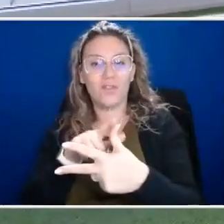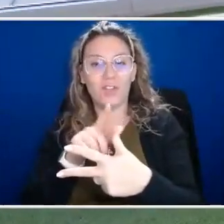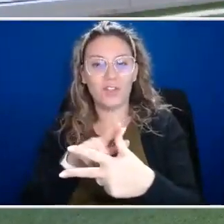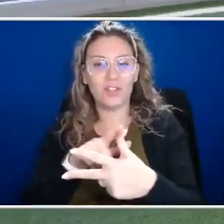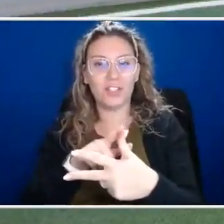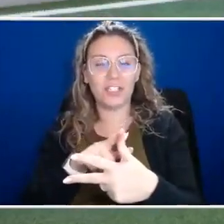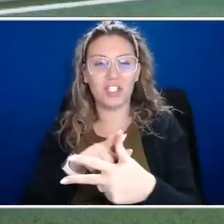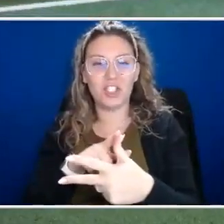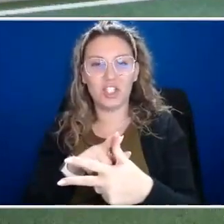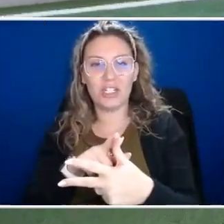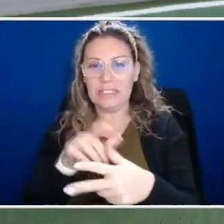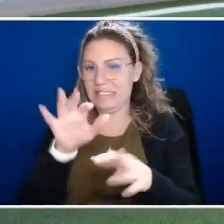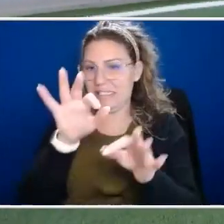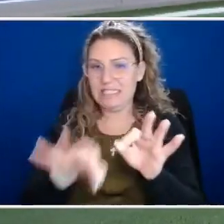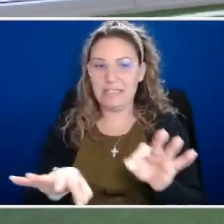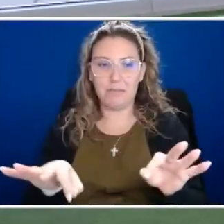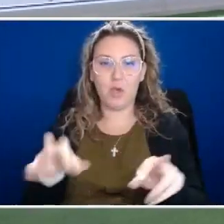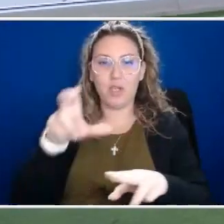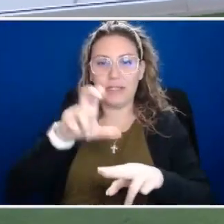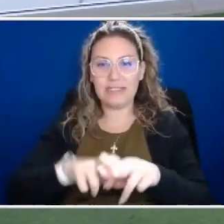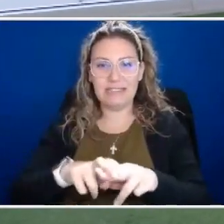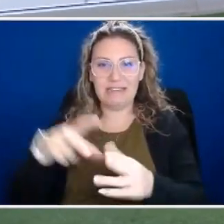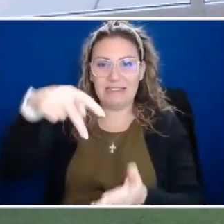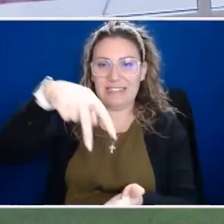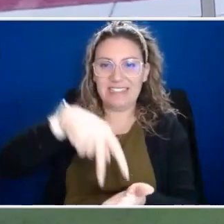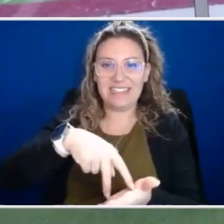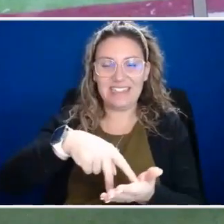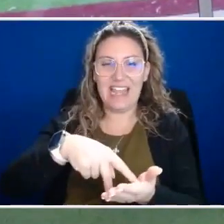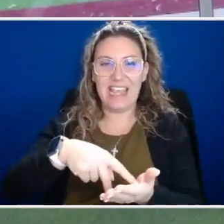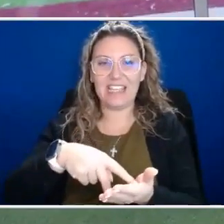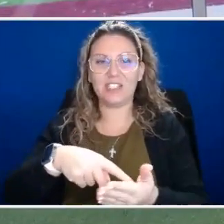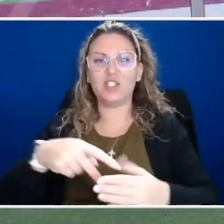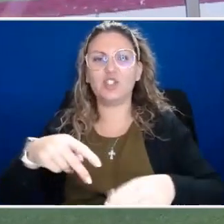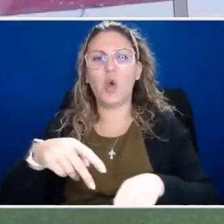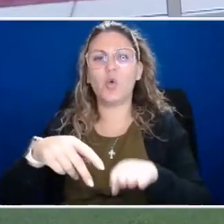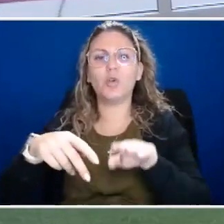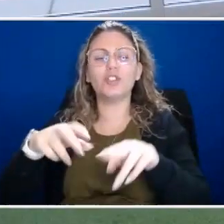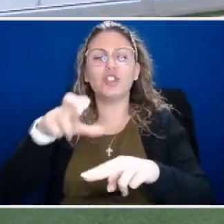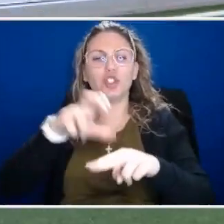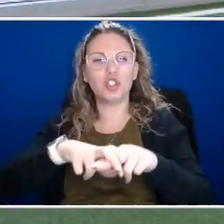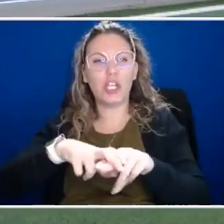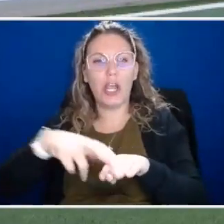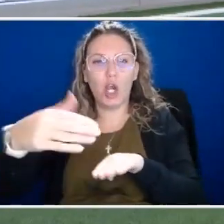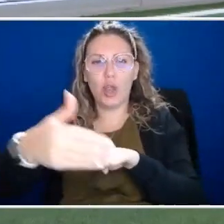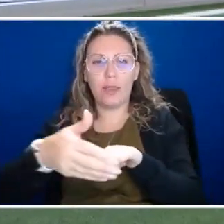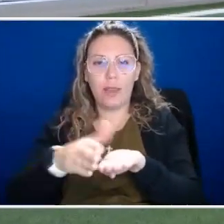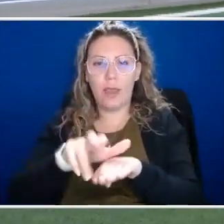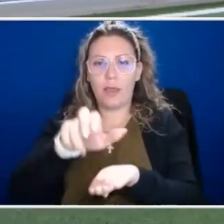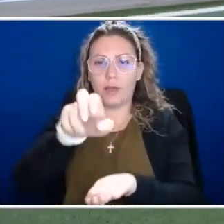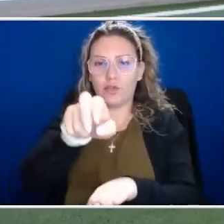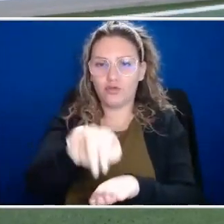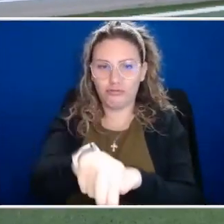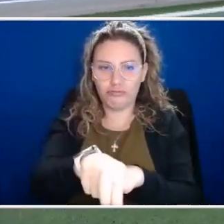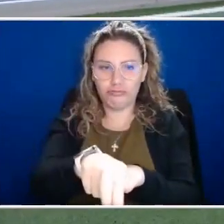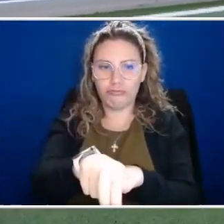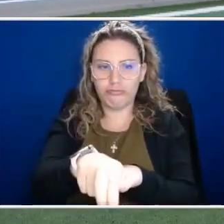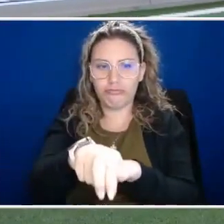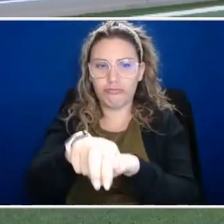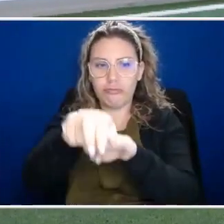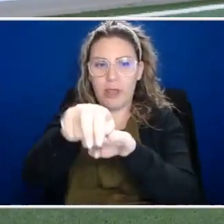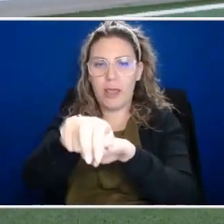simple sit to stand. So scooting towards the edge of a nice stable chair, Okay. planting your feet into the ground. And you can use